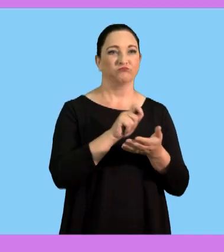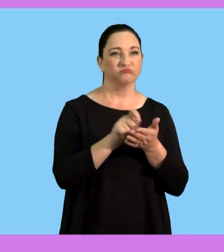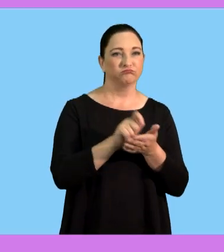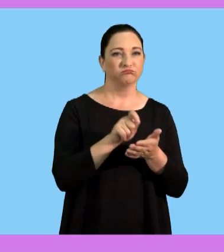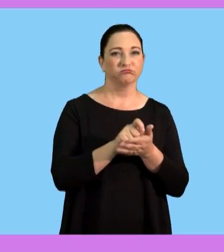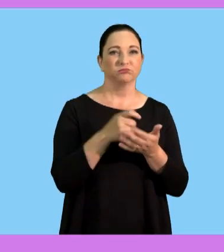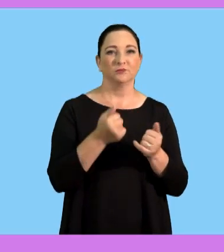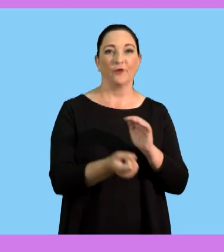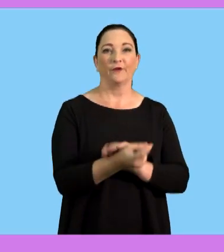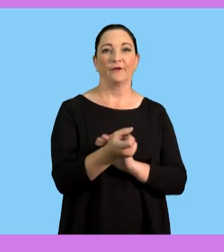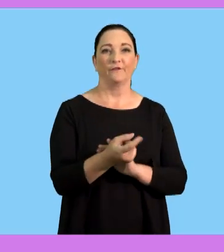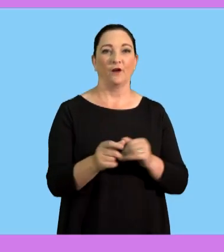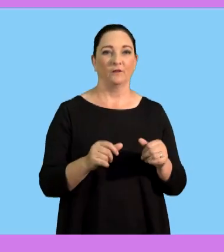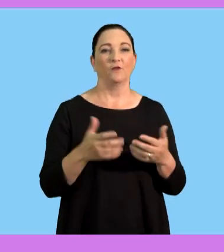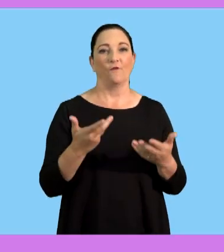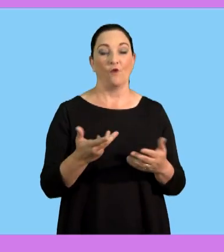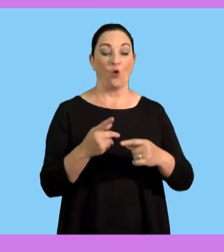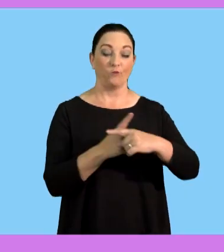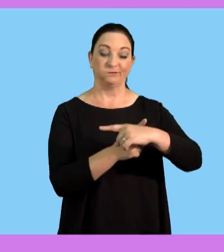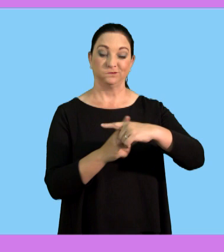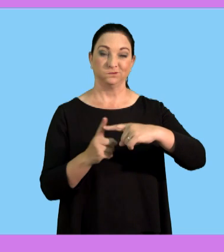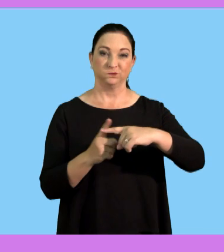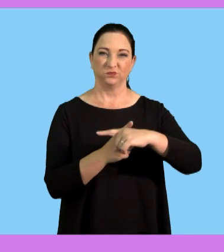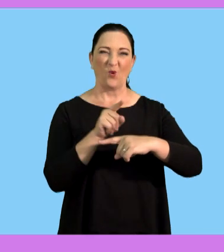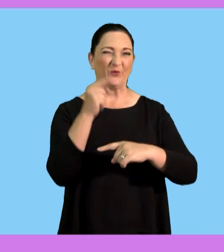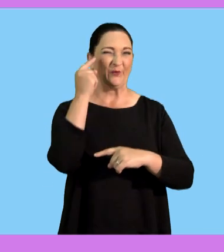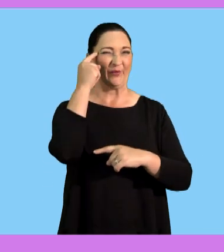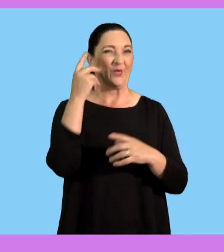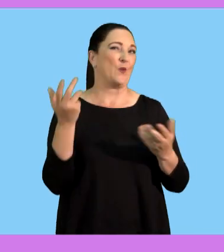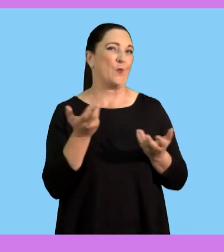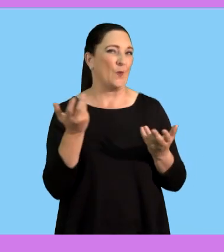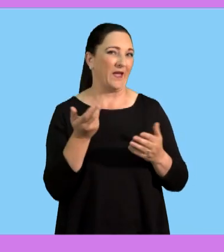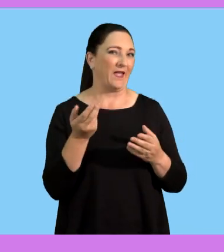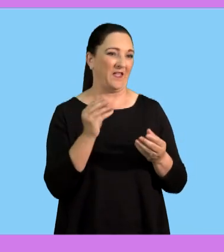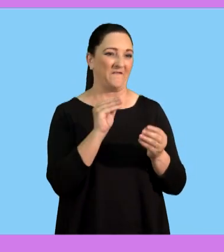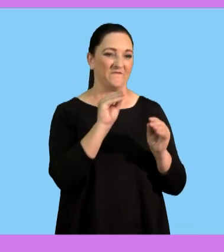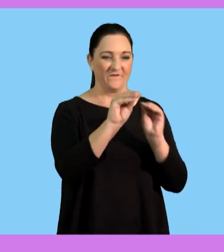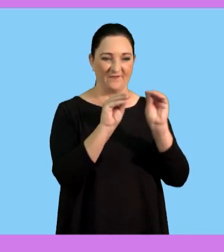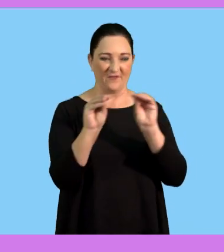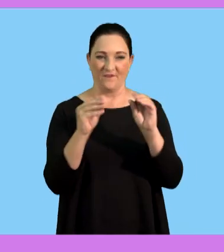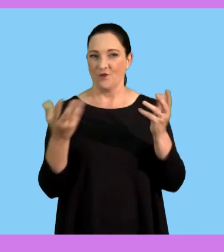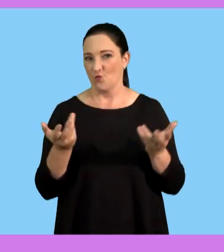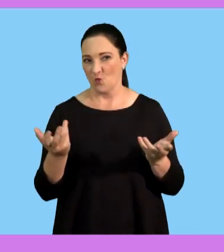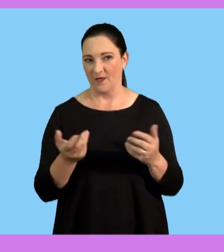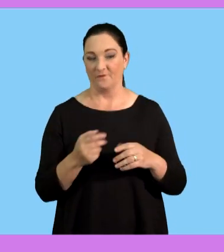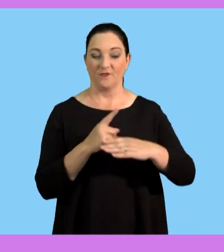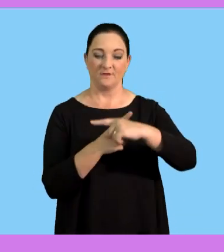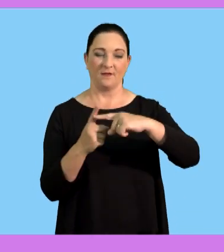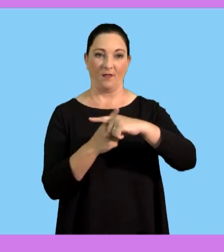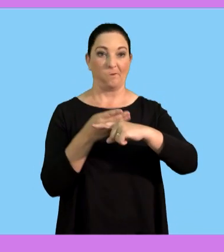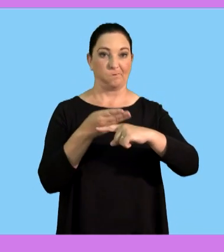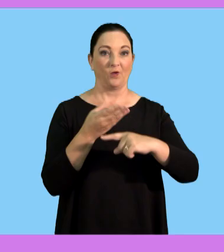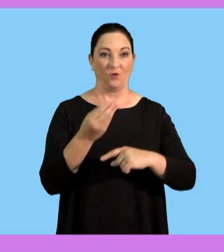down each of the following events on the probability scale where you think it should go. Okay, so there we have our probability